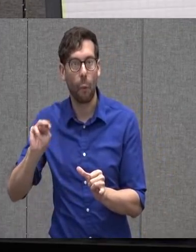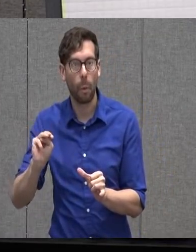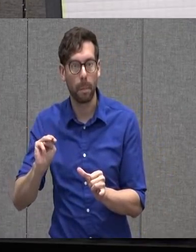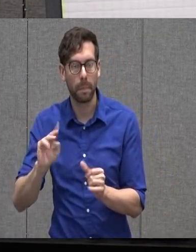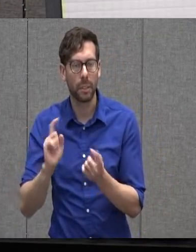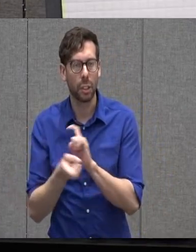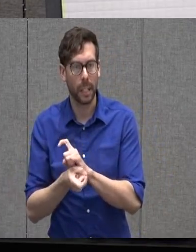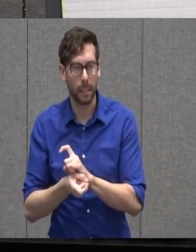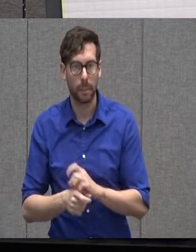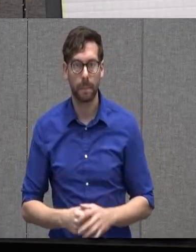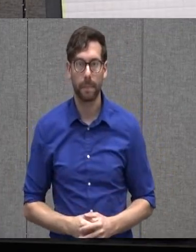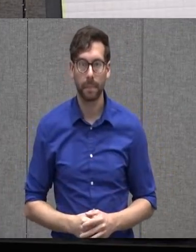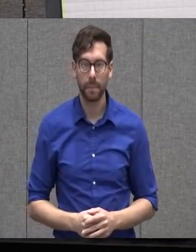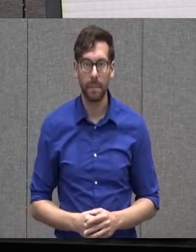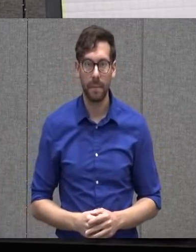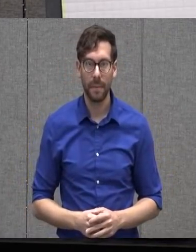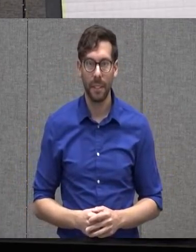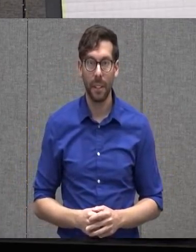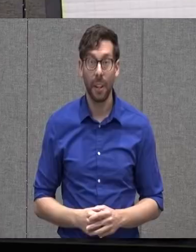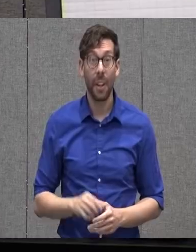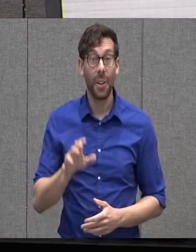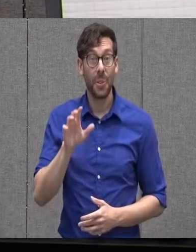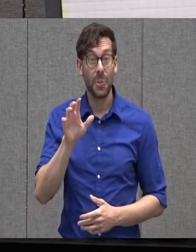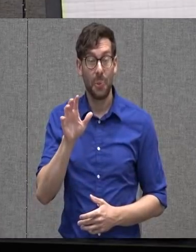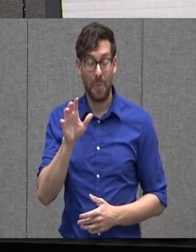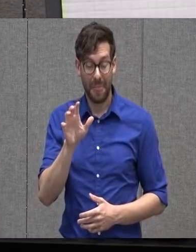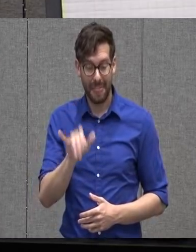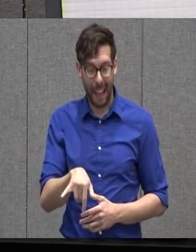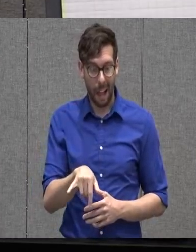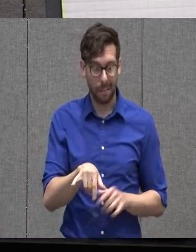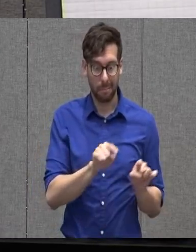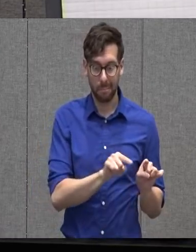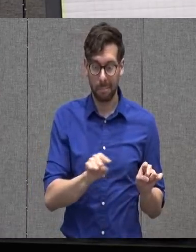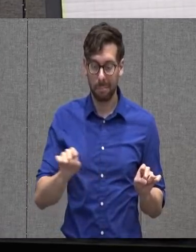can know that heat has changed the matter.